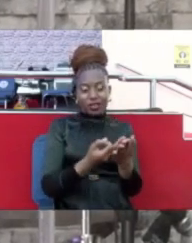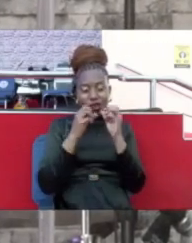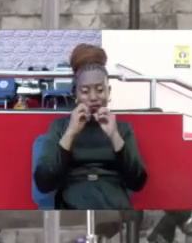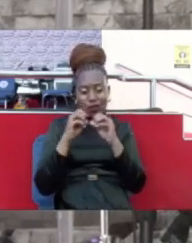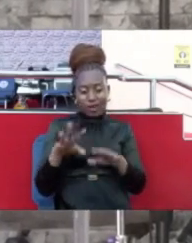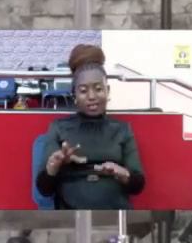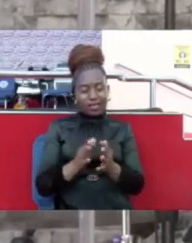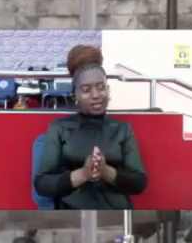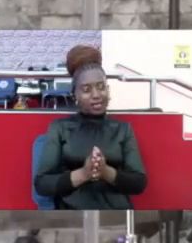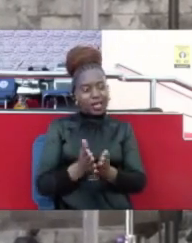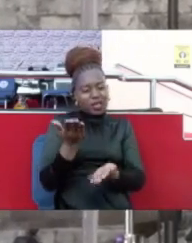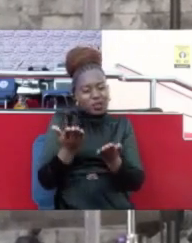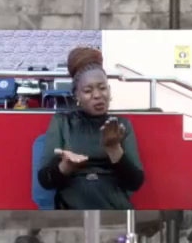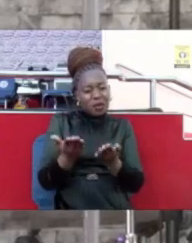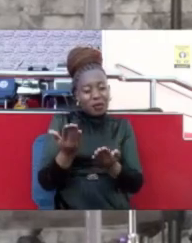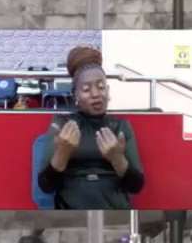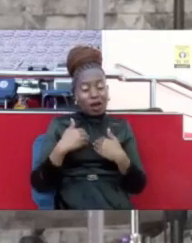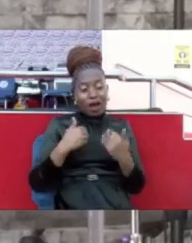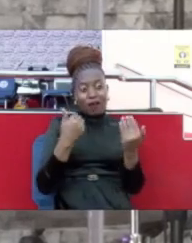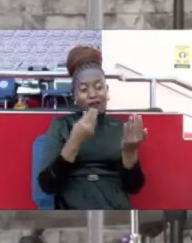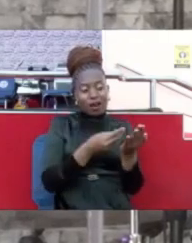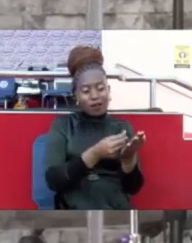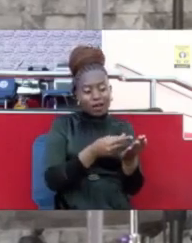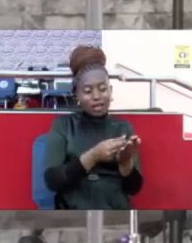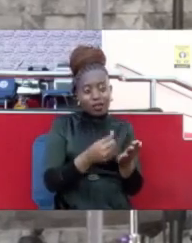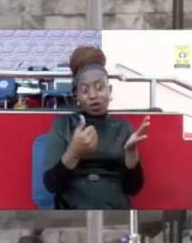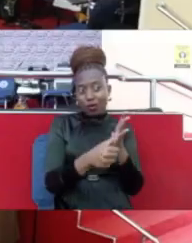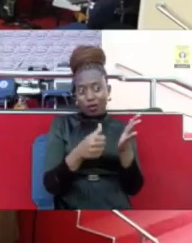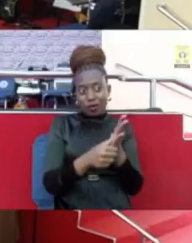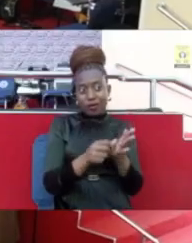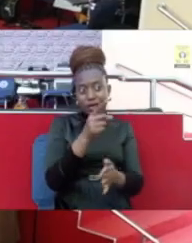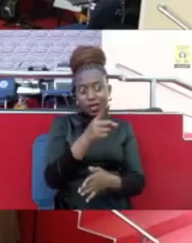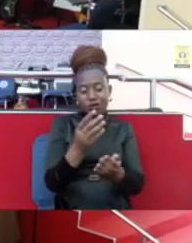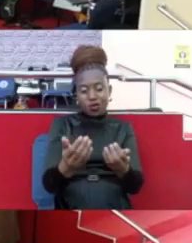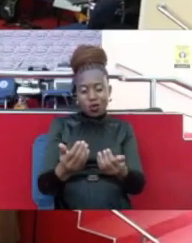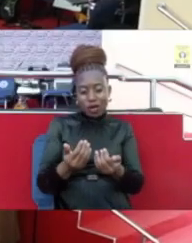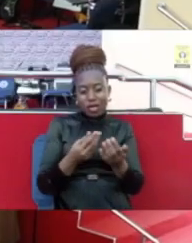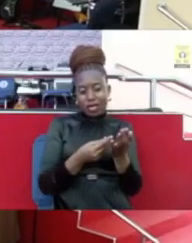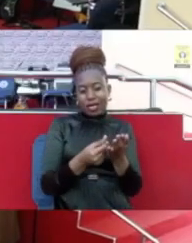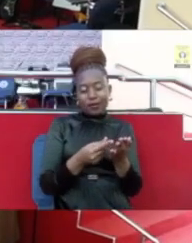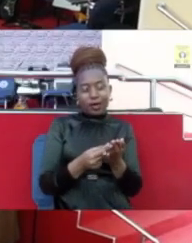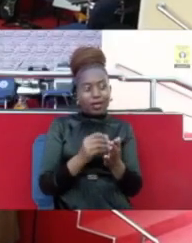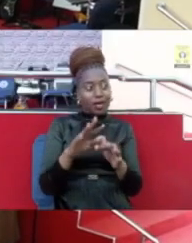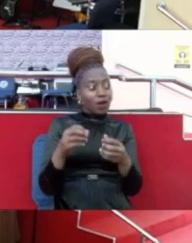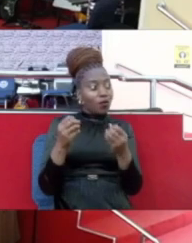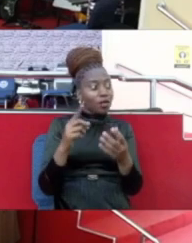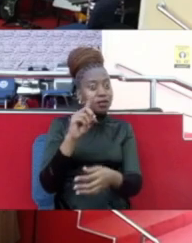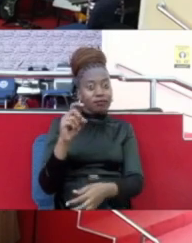bill or you have a financial problem and you need a breakthrough. Pengine una shida ya kifedha na unahitaji